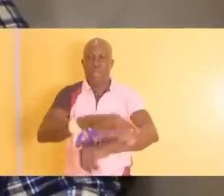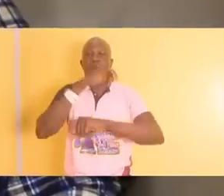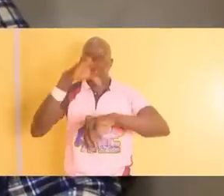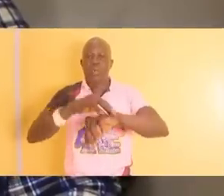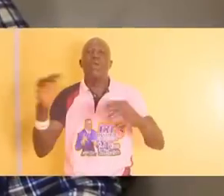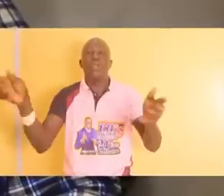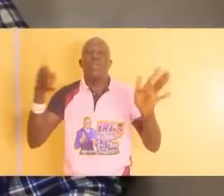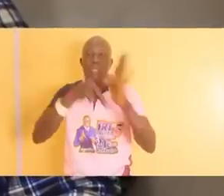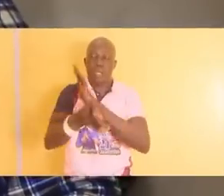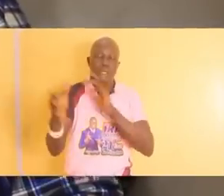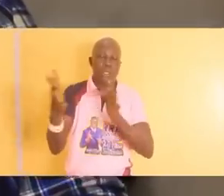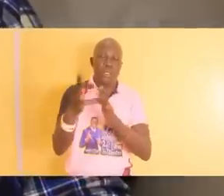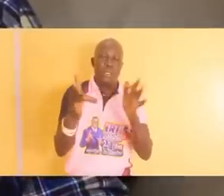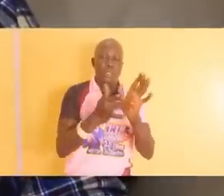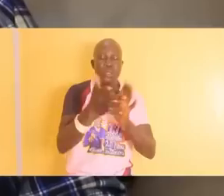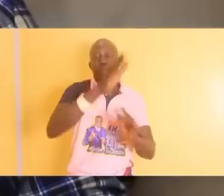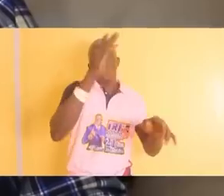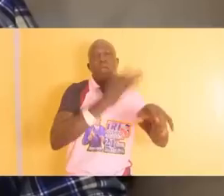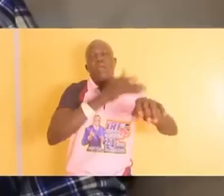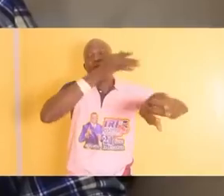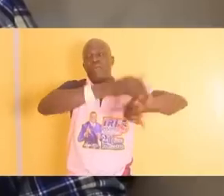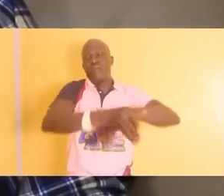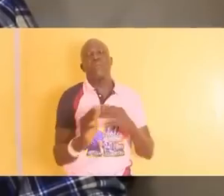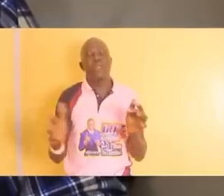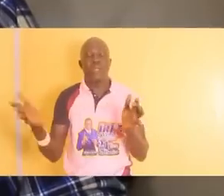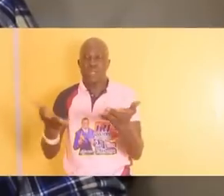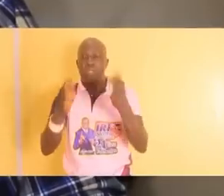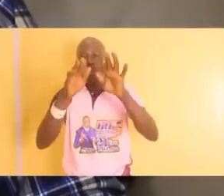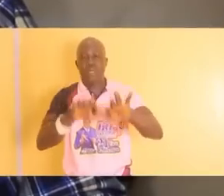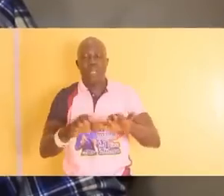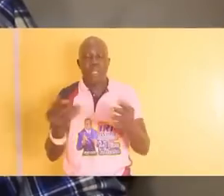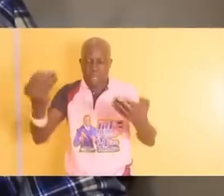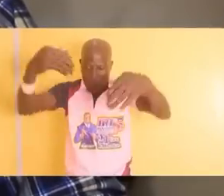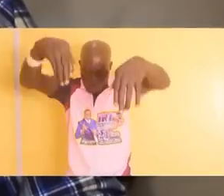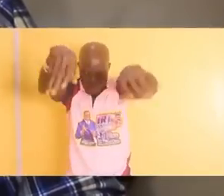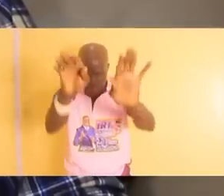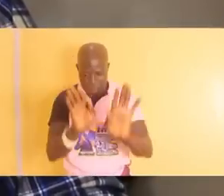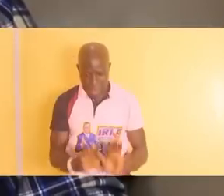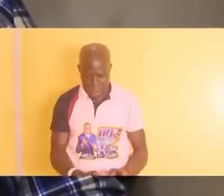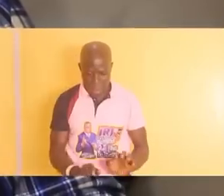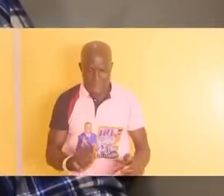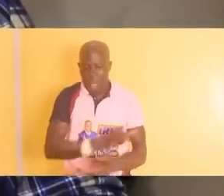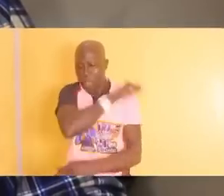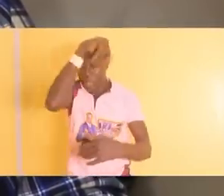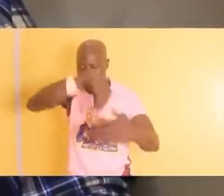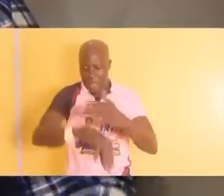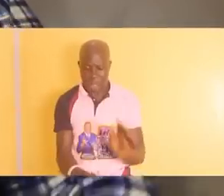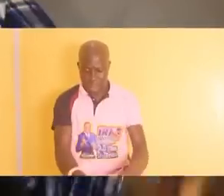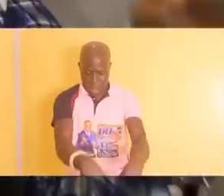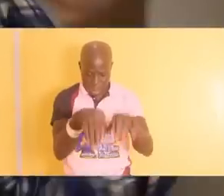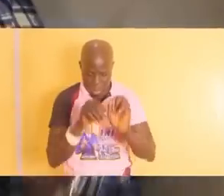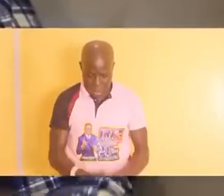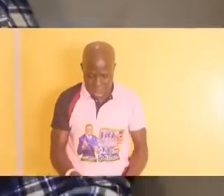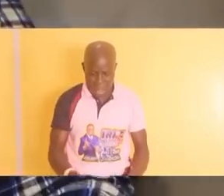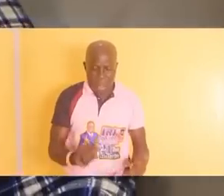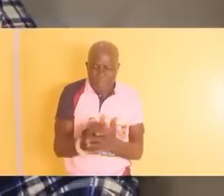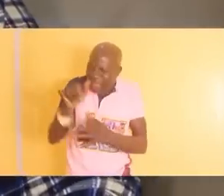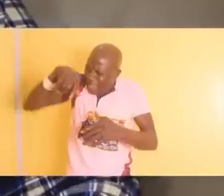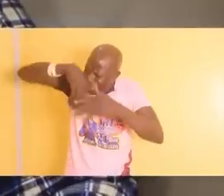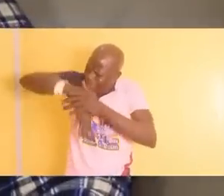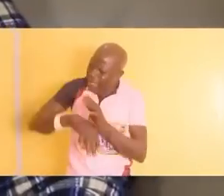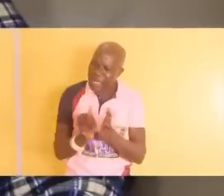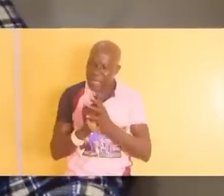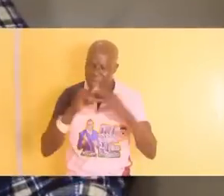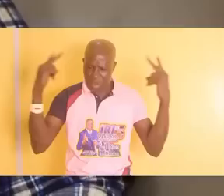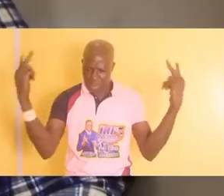world. He was crucified. After his death, he was buried in that grave.